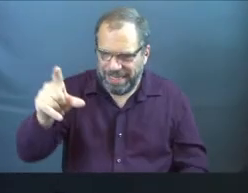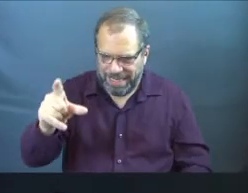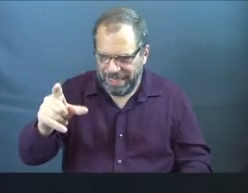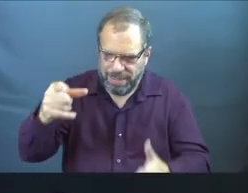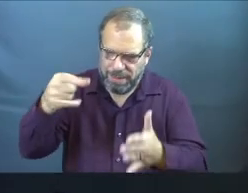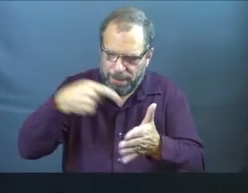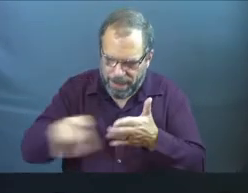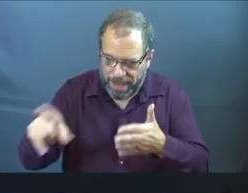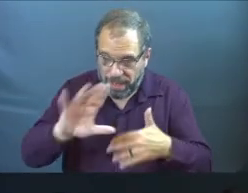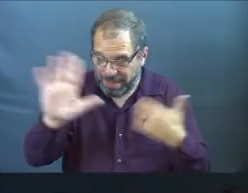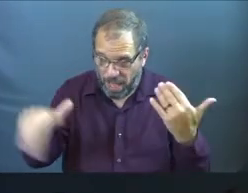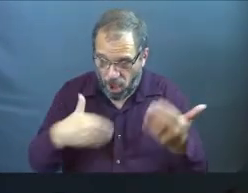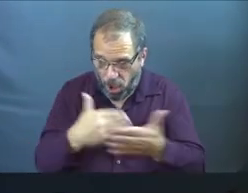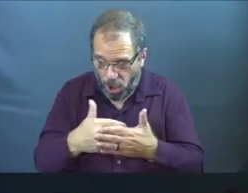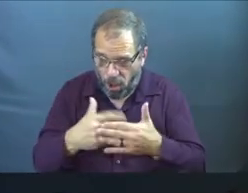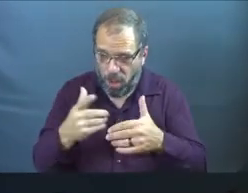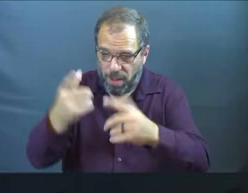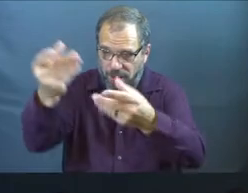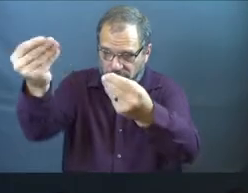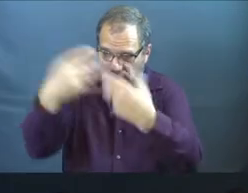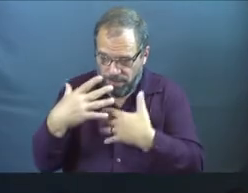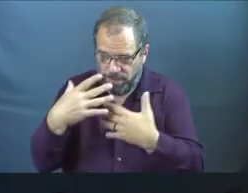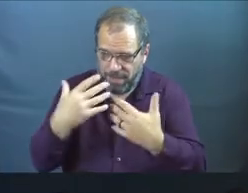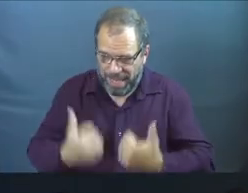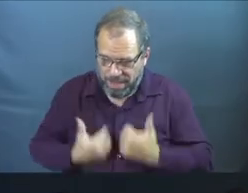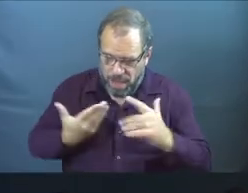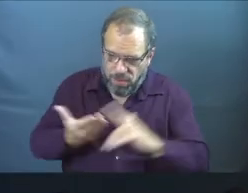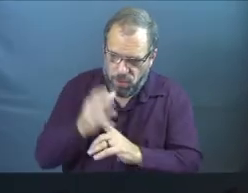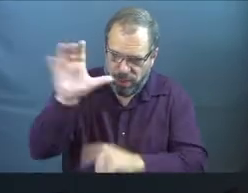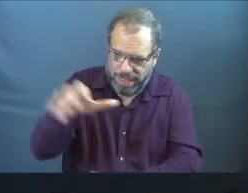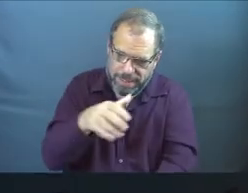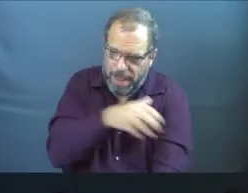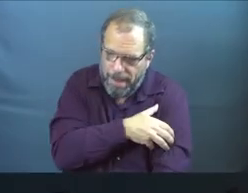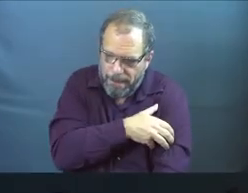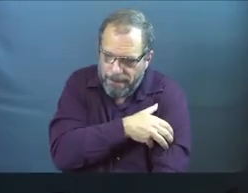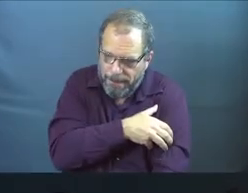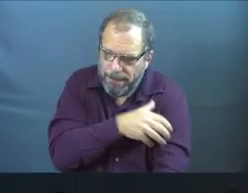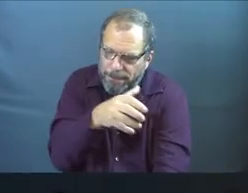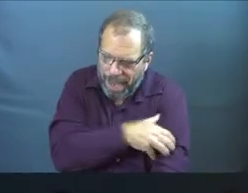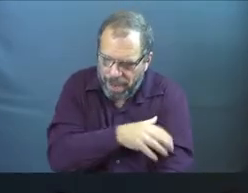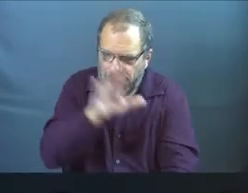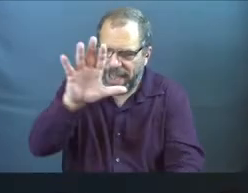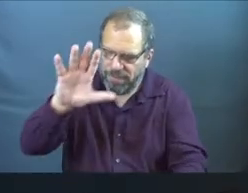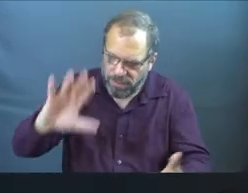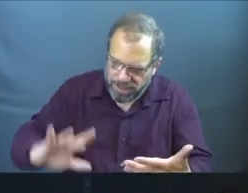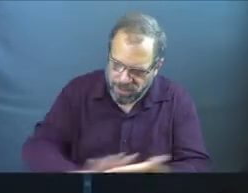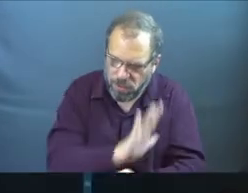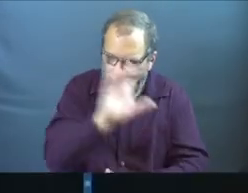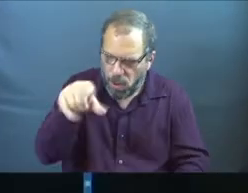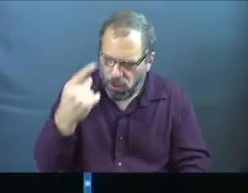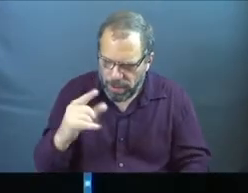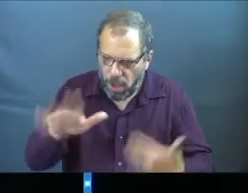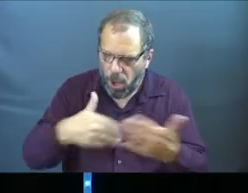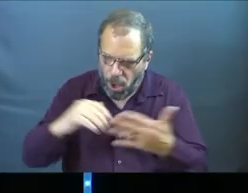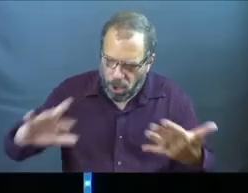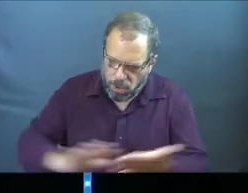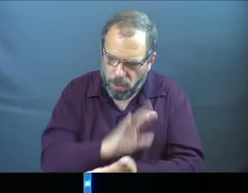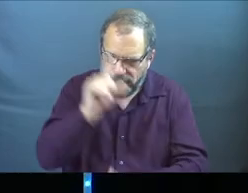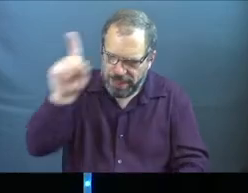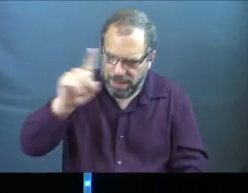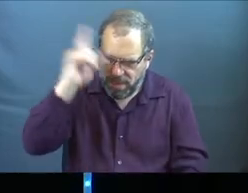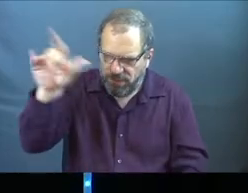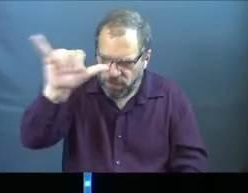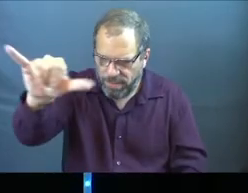pay it back? For everything comes from him and exists by his power and is intended for his glory. All glory to him